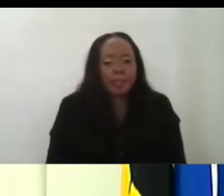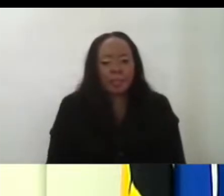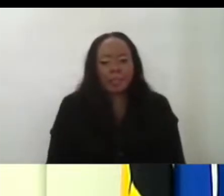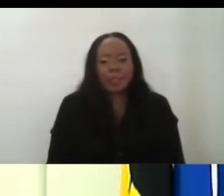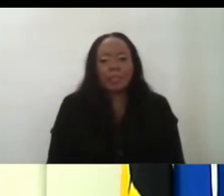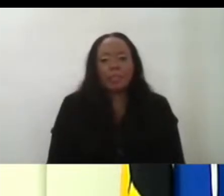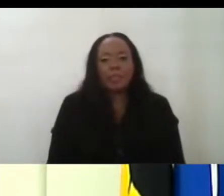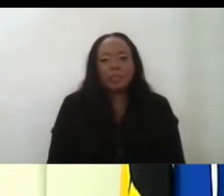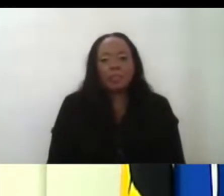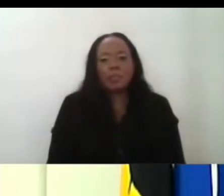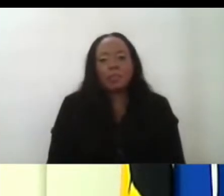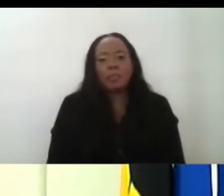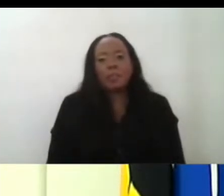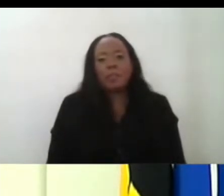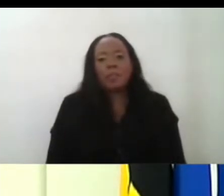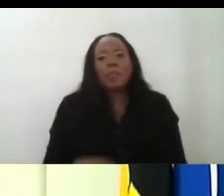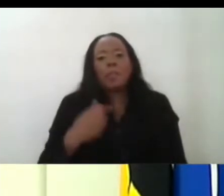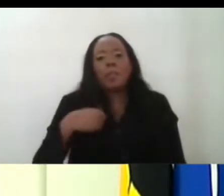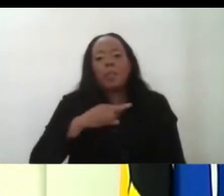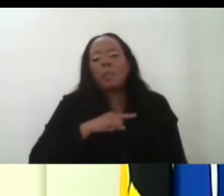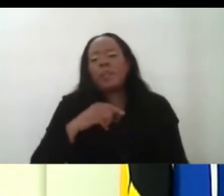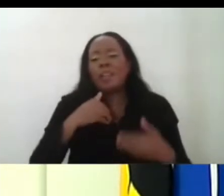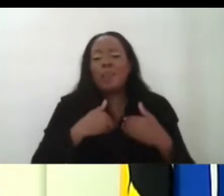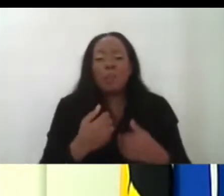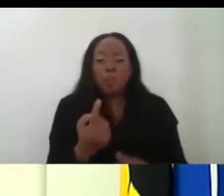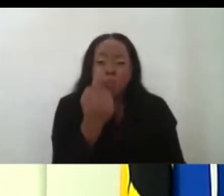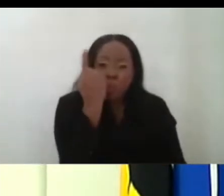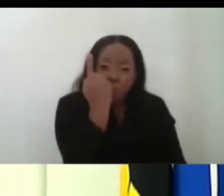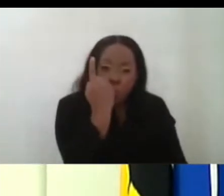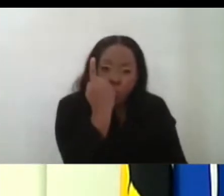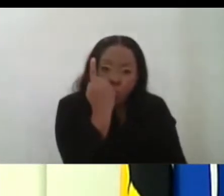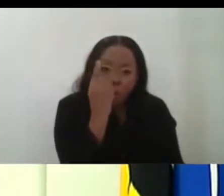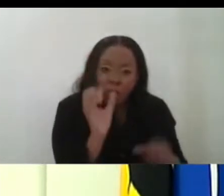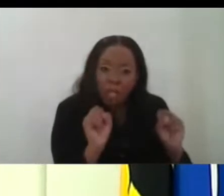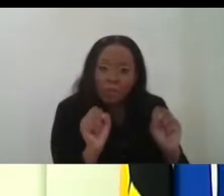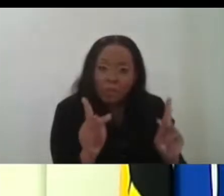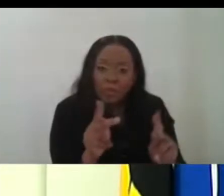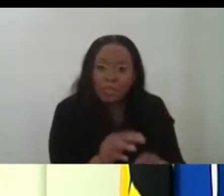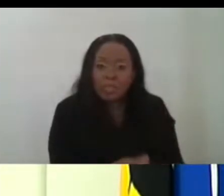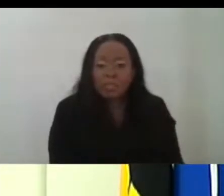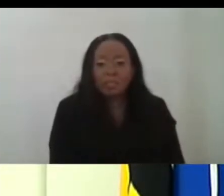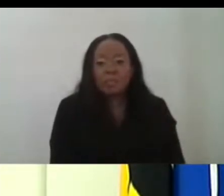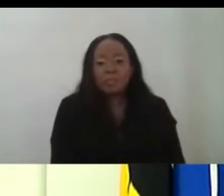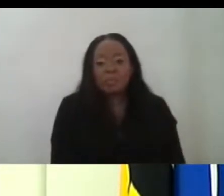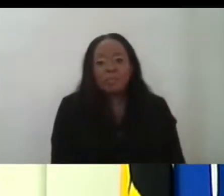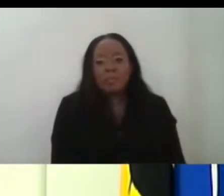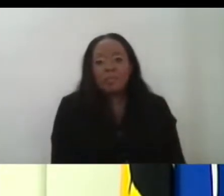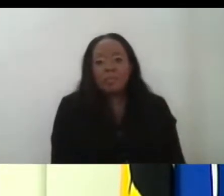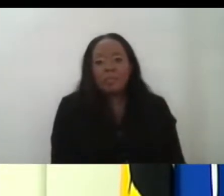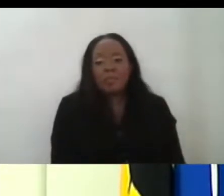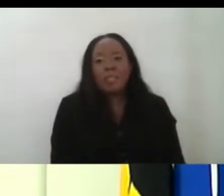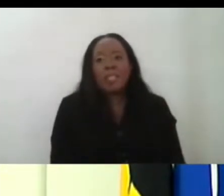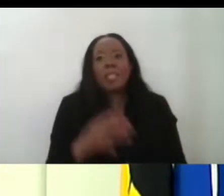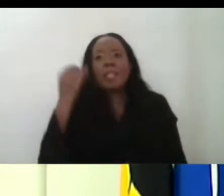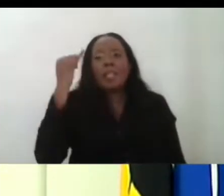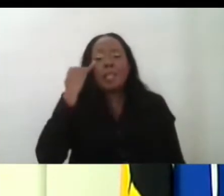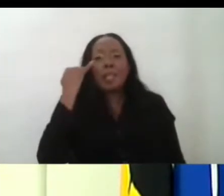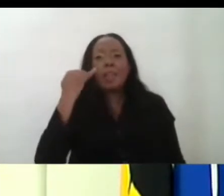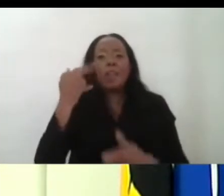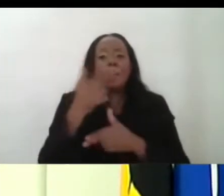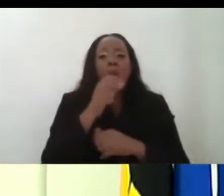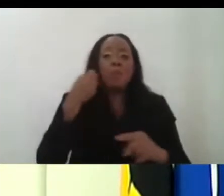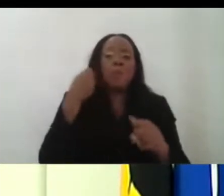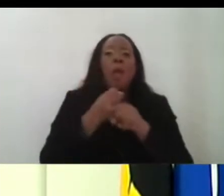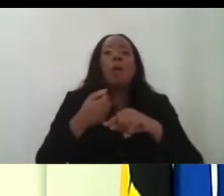have one chance to get it right. It does not make sense crying after the event if you could have done something about it. I know